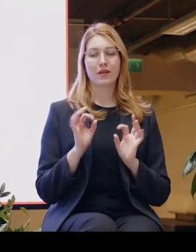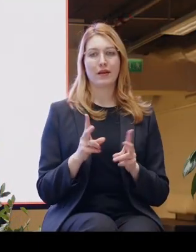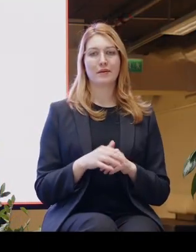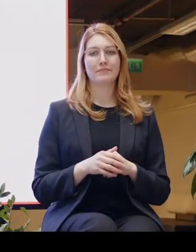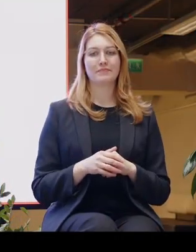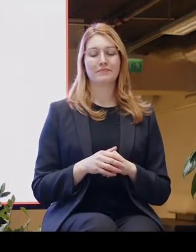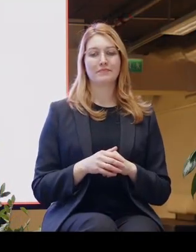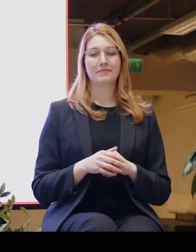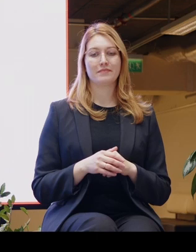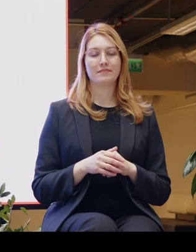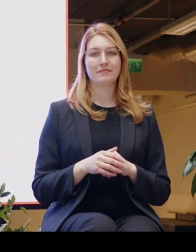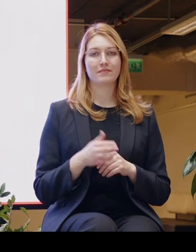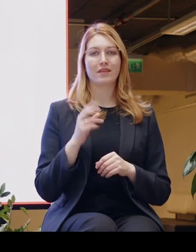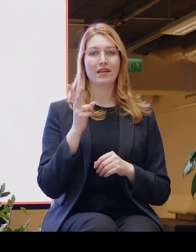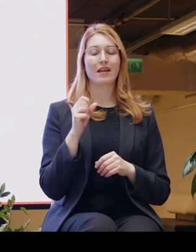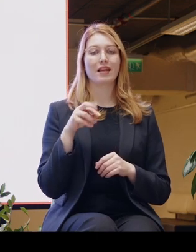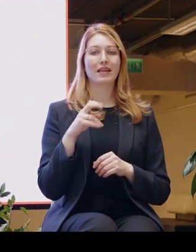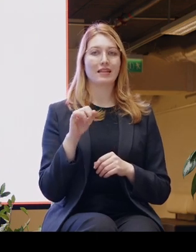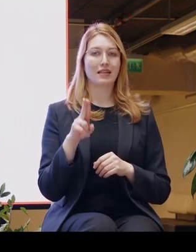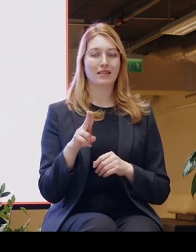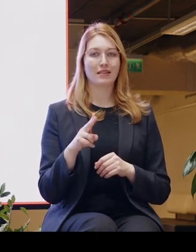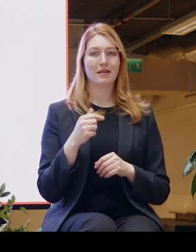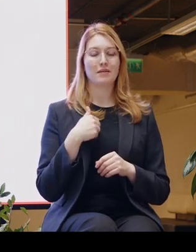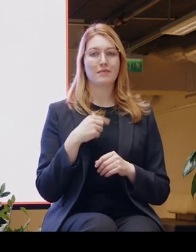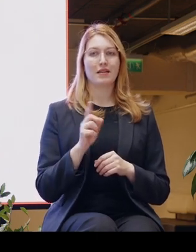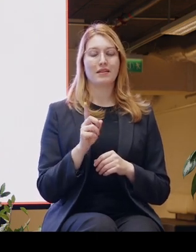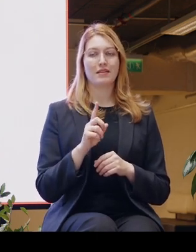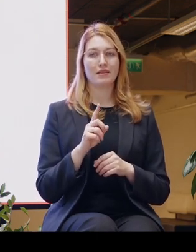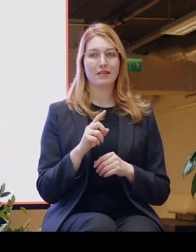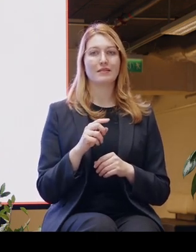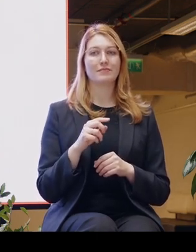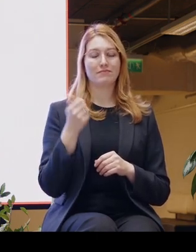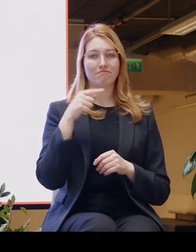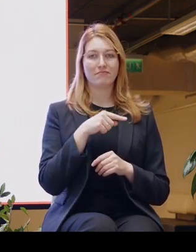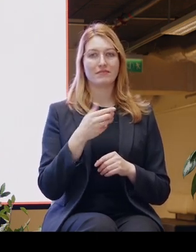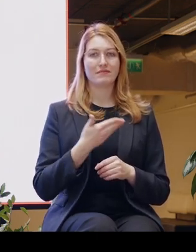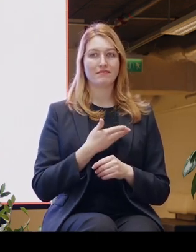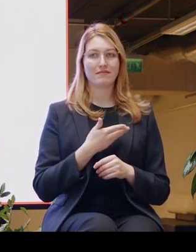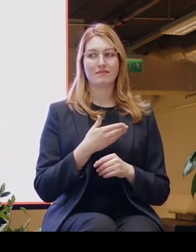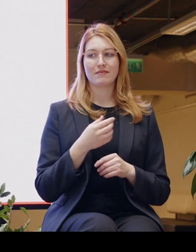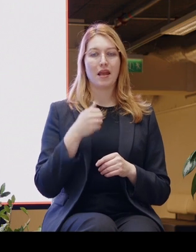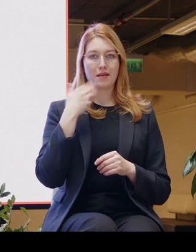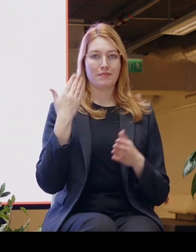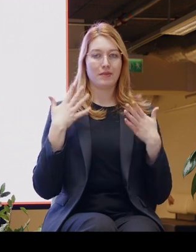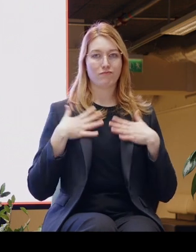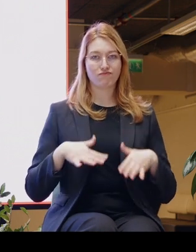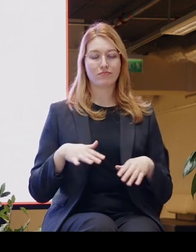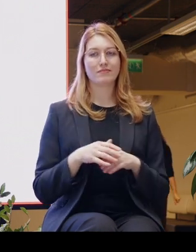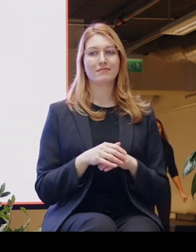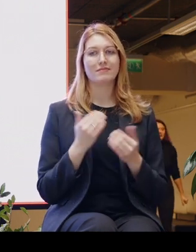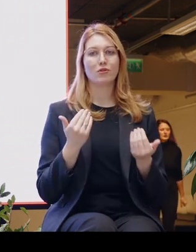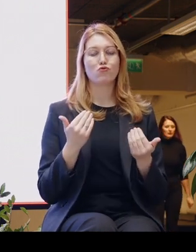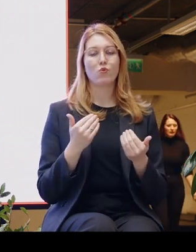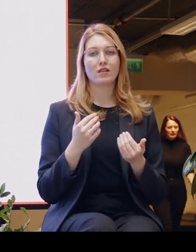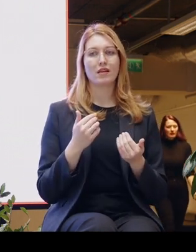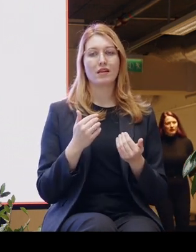Hello, my name is Käthriin Lilp. I have blonde long hair and I'm wearing the white shirt. Today